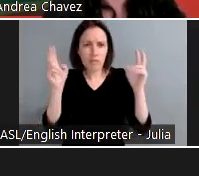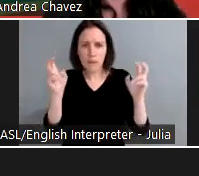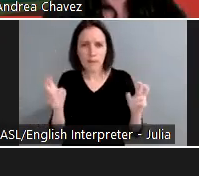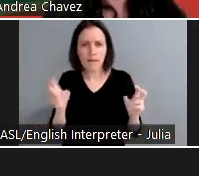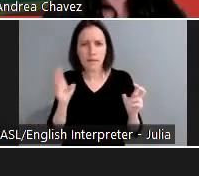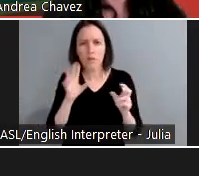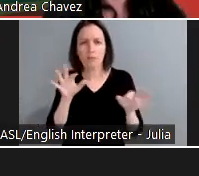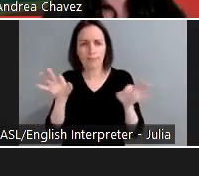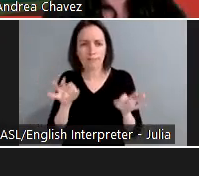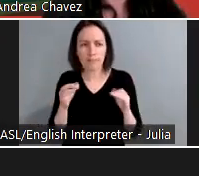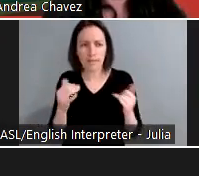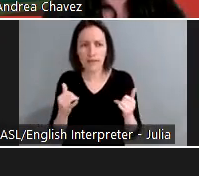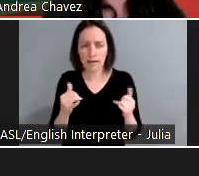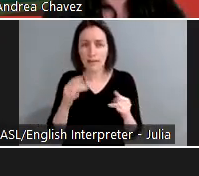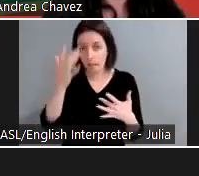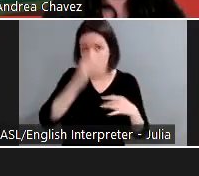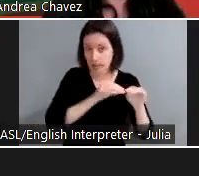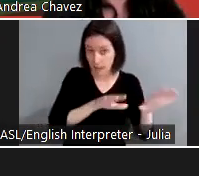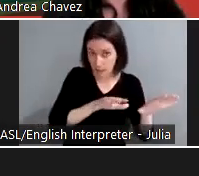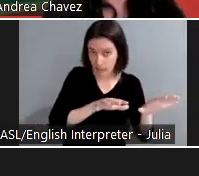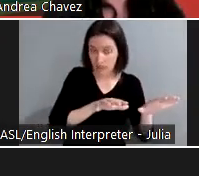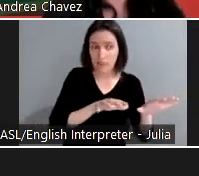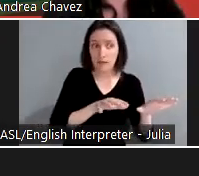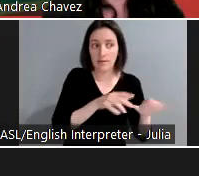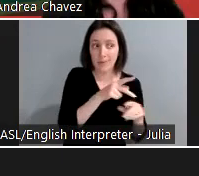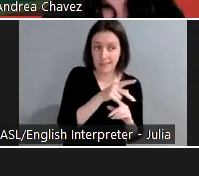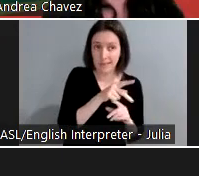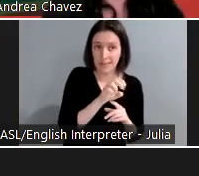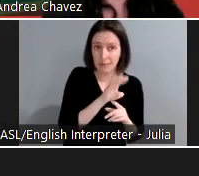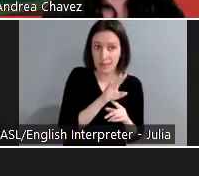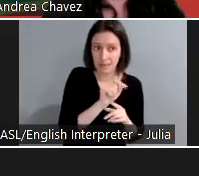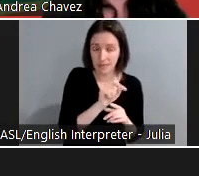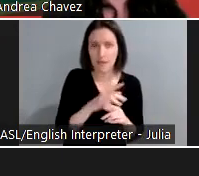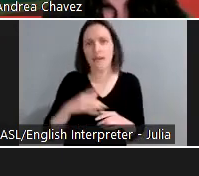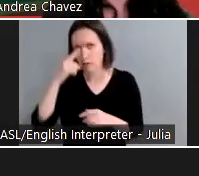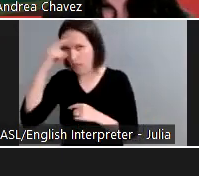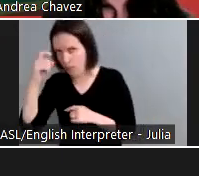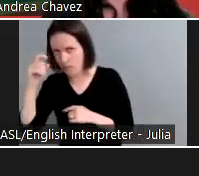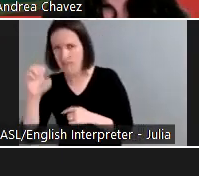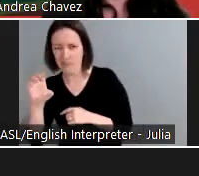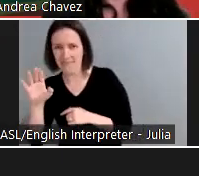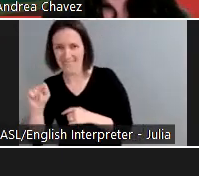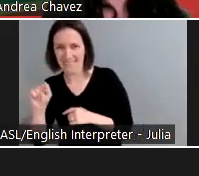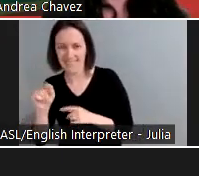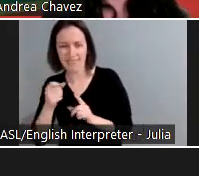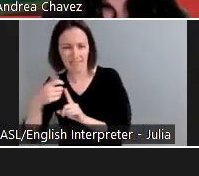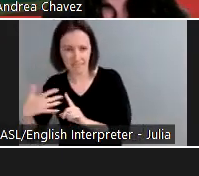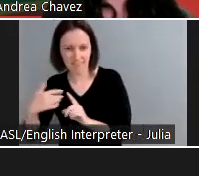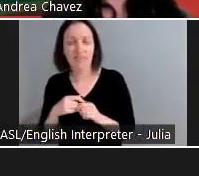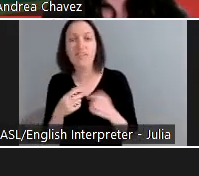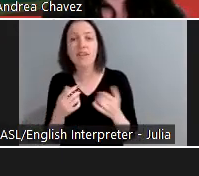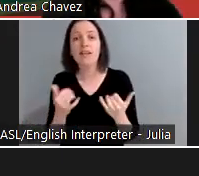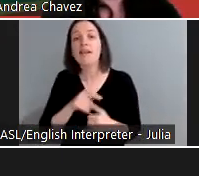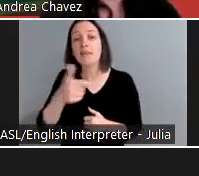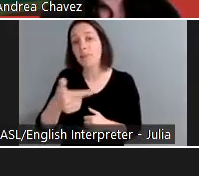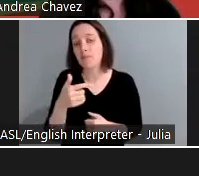project and the Summer EBT program. With that said, let's get started. So I will turn it over to Karen, who's going to go over the